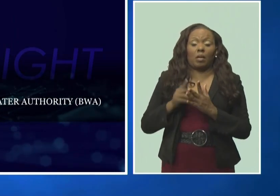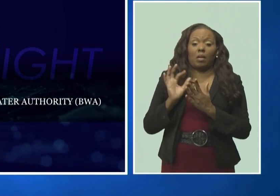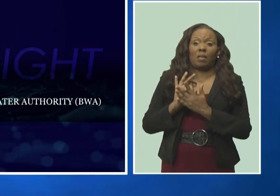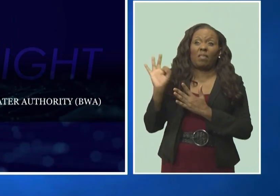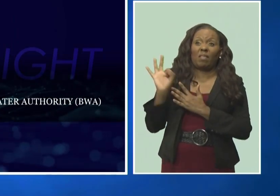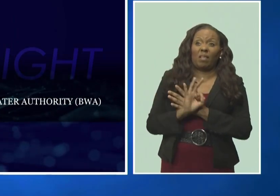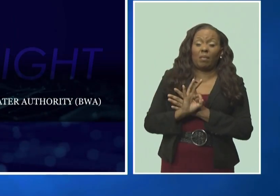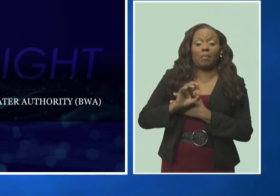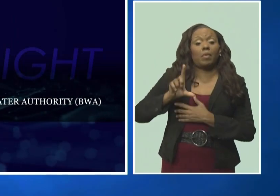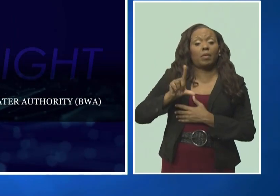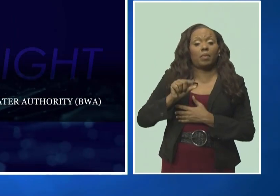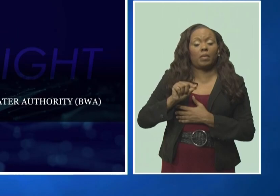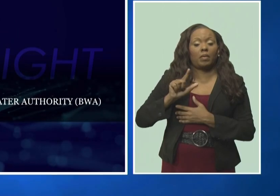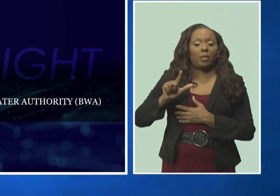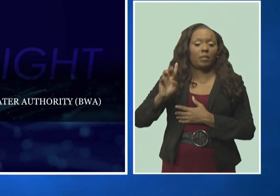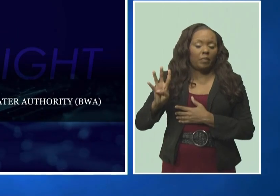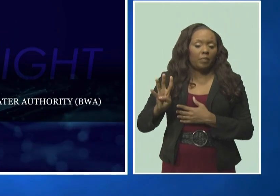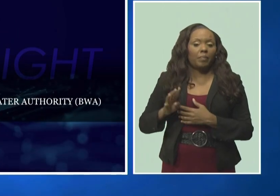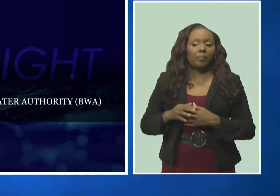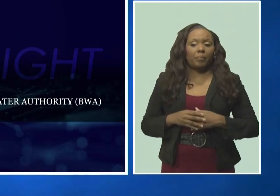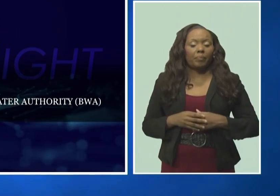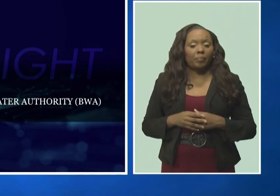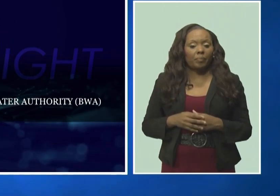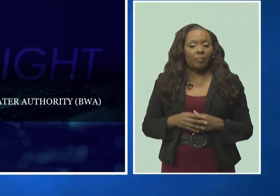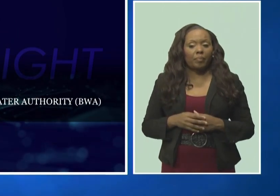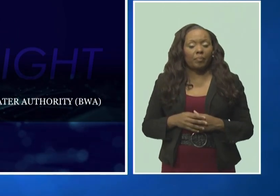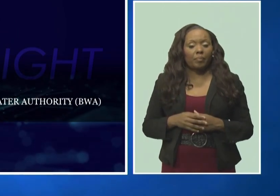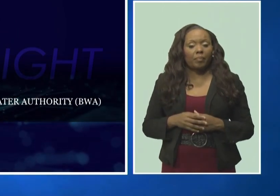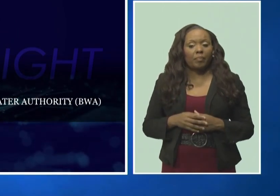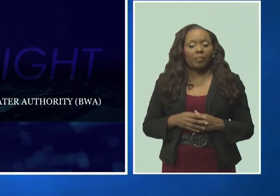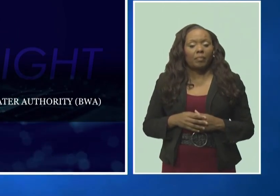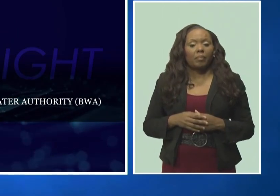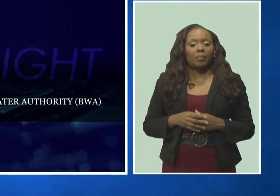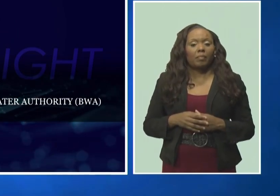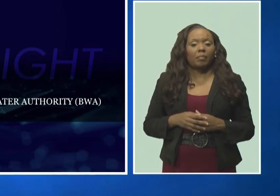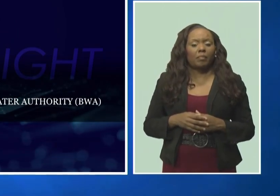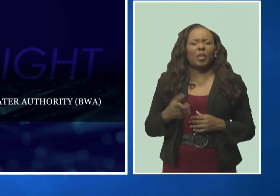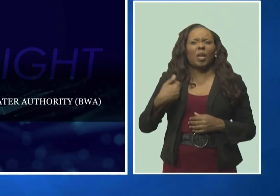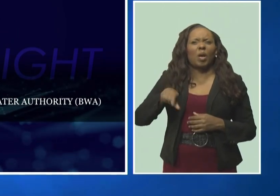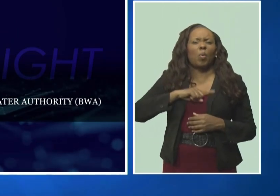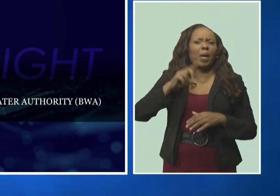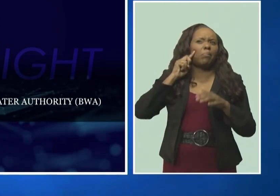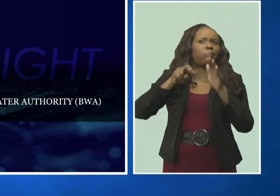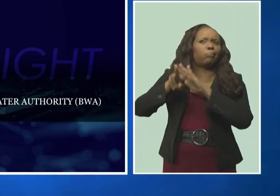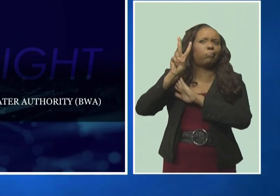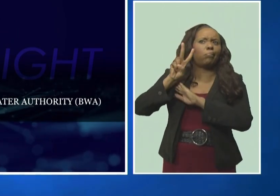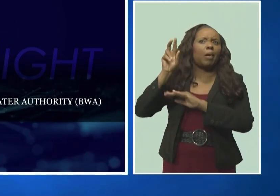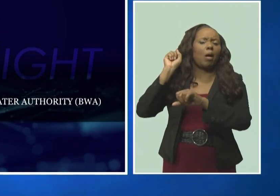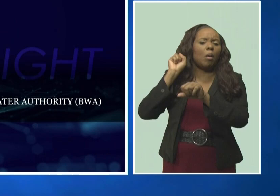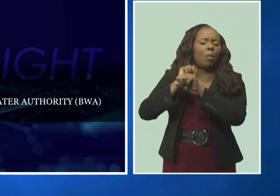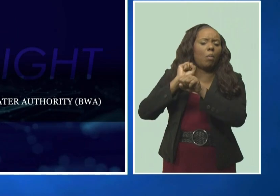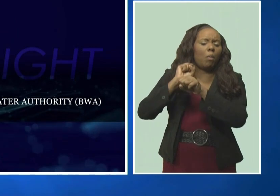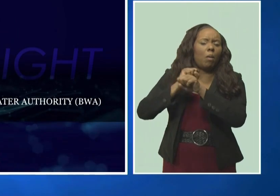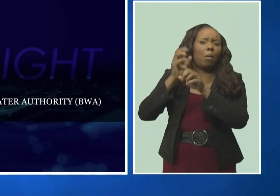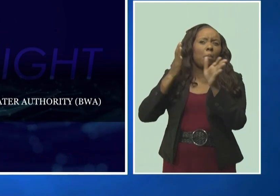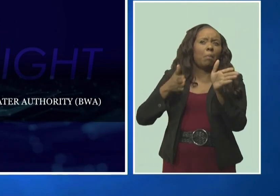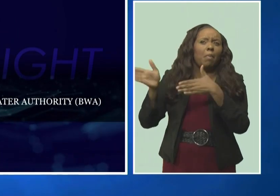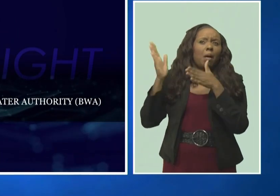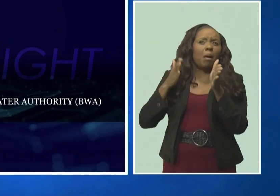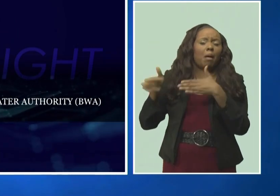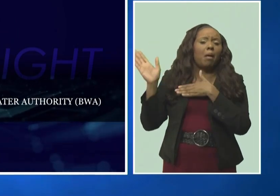next year, 2024, and it is anticipated that the works that are planned, this is like